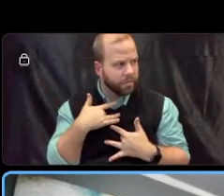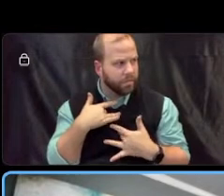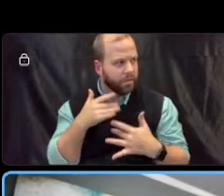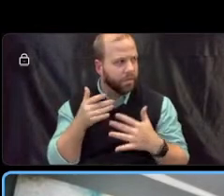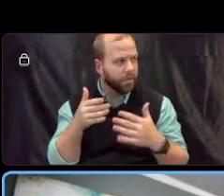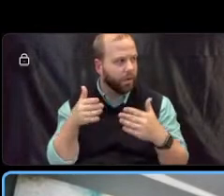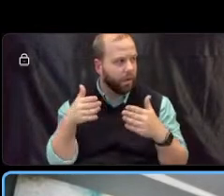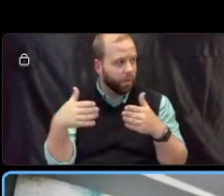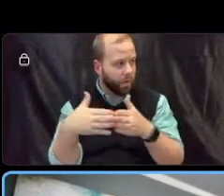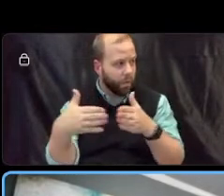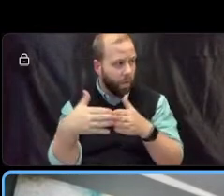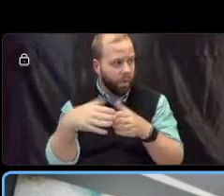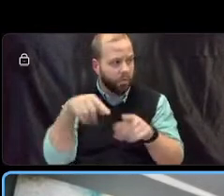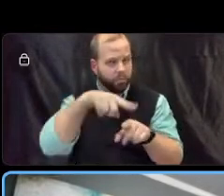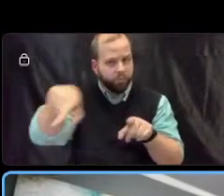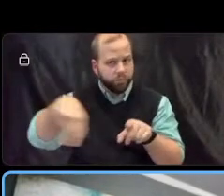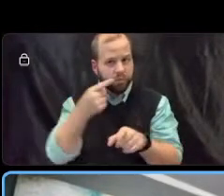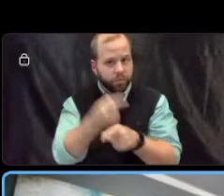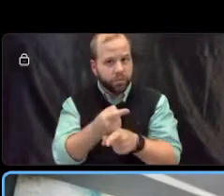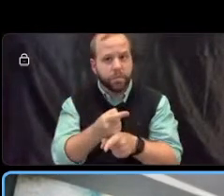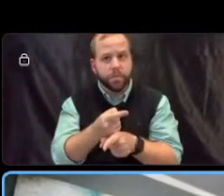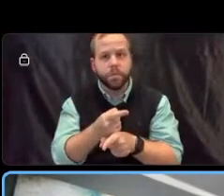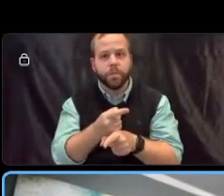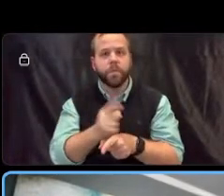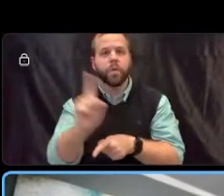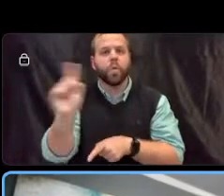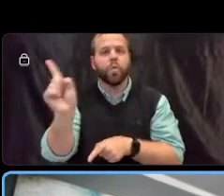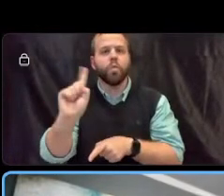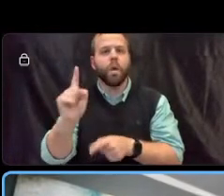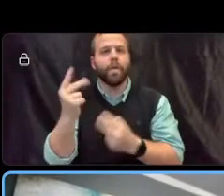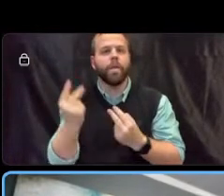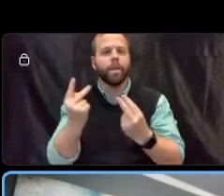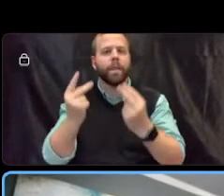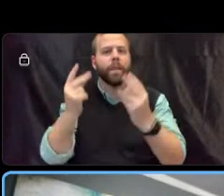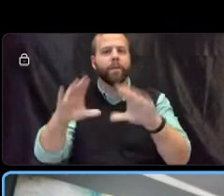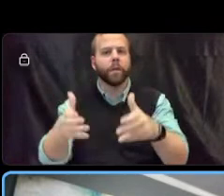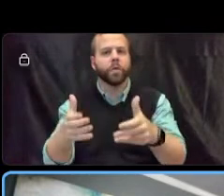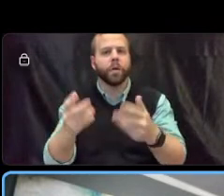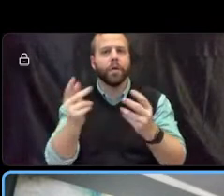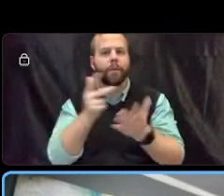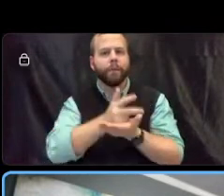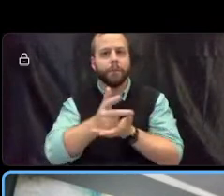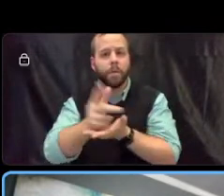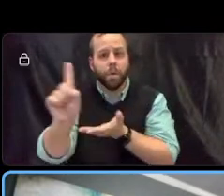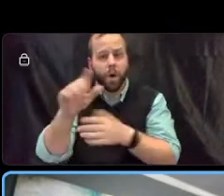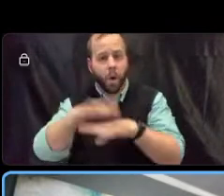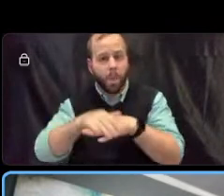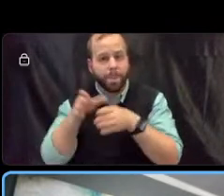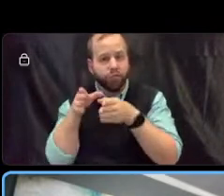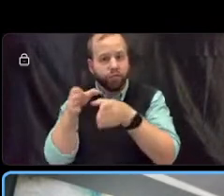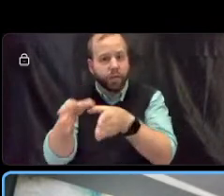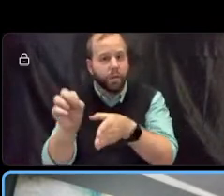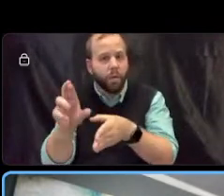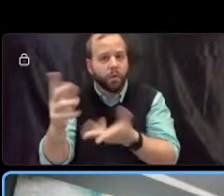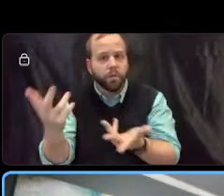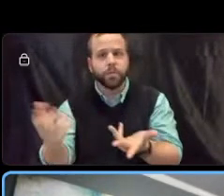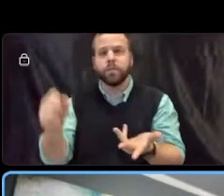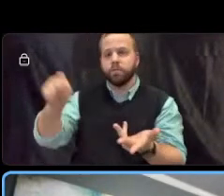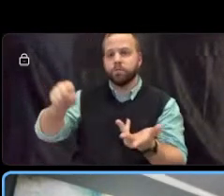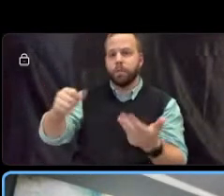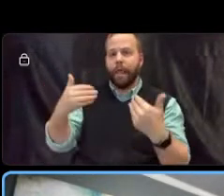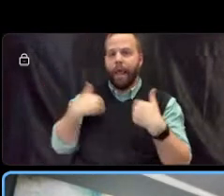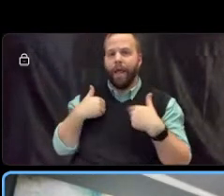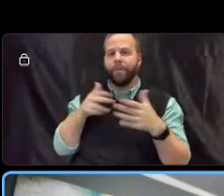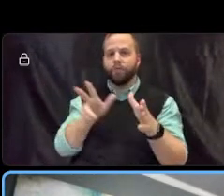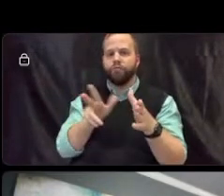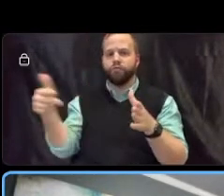circle. Yeah, and where would the guests be parking? Would it be street parking? Because I didn't see a driveway or anything over there. Yeah, there's a driveway,